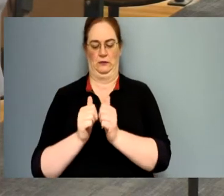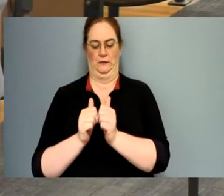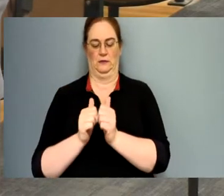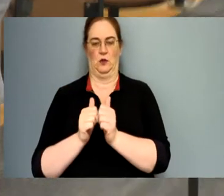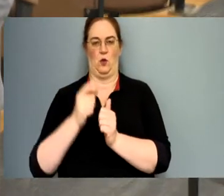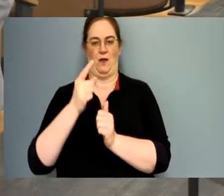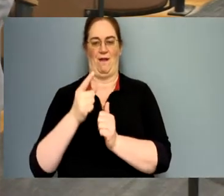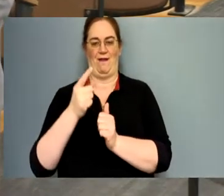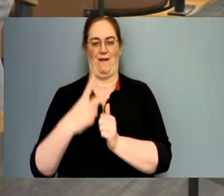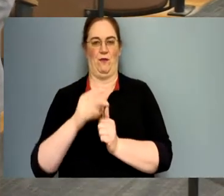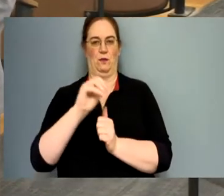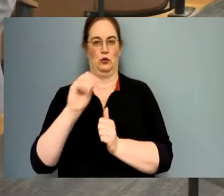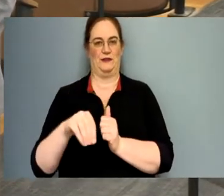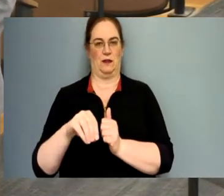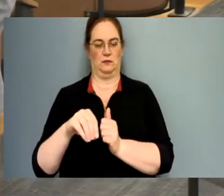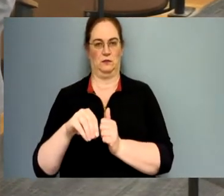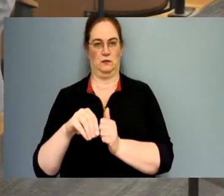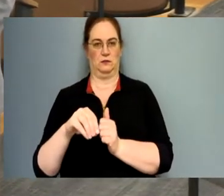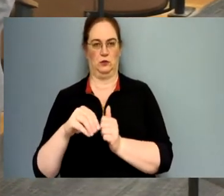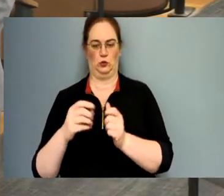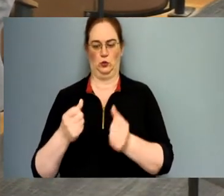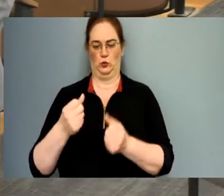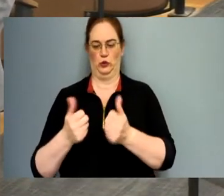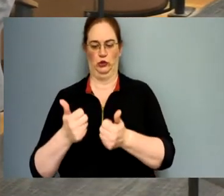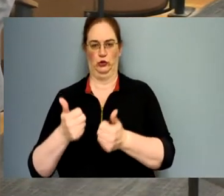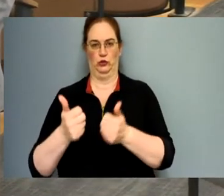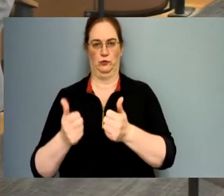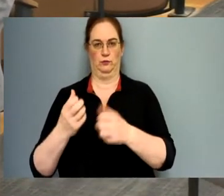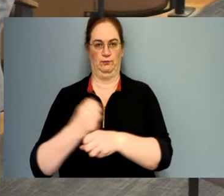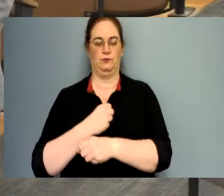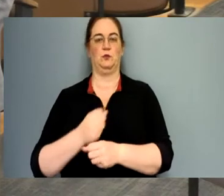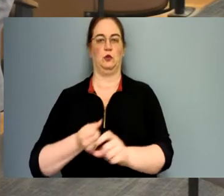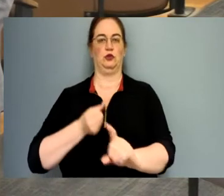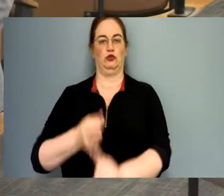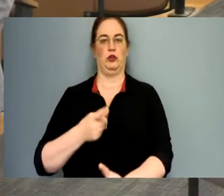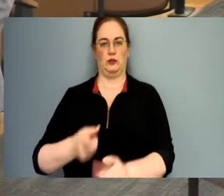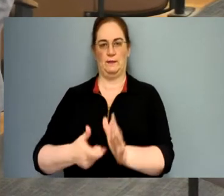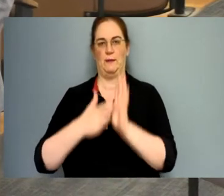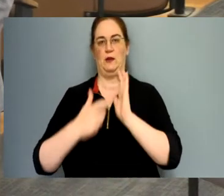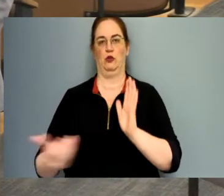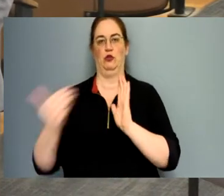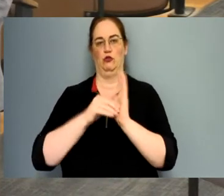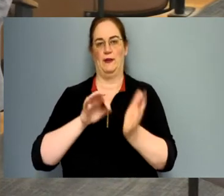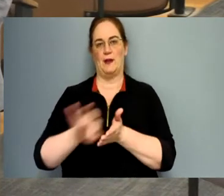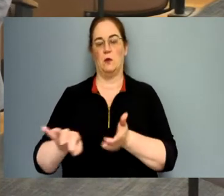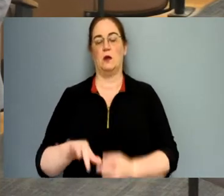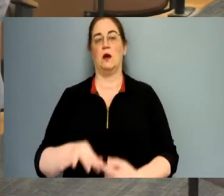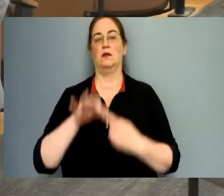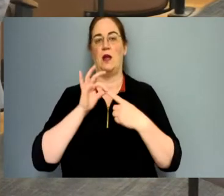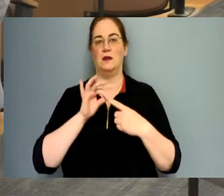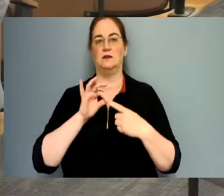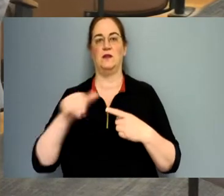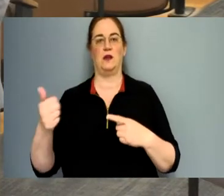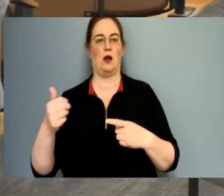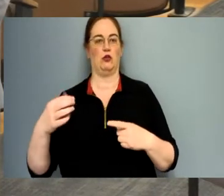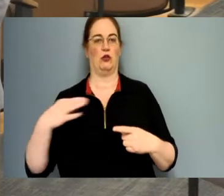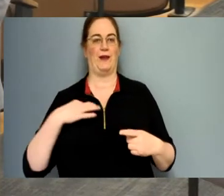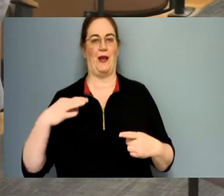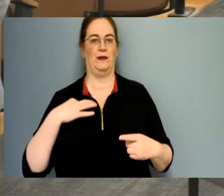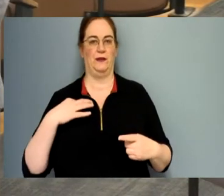point for the overall vote totals for the state, which triggers a mandatory recount unless the other